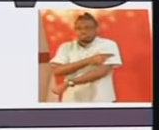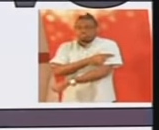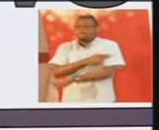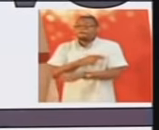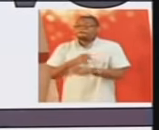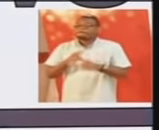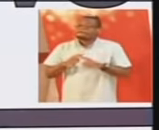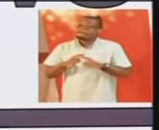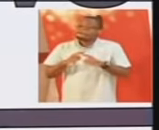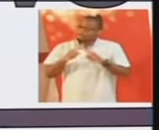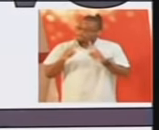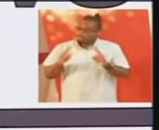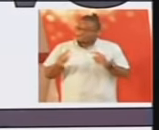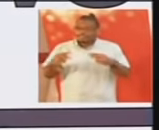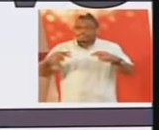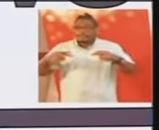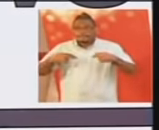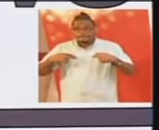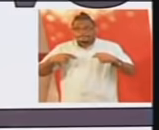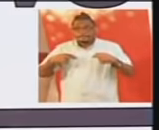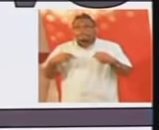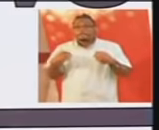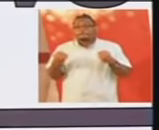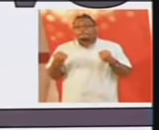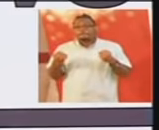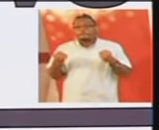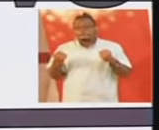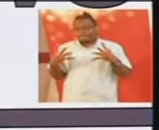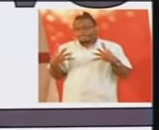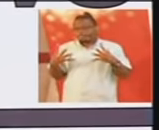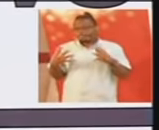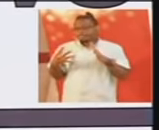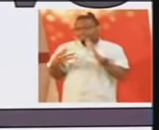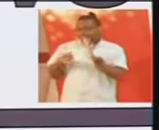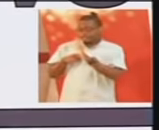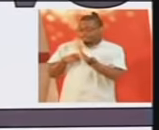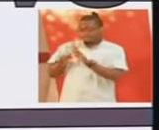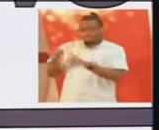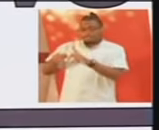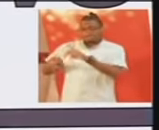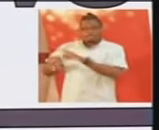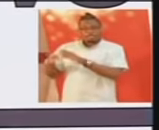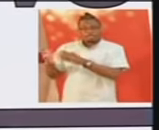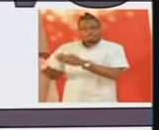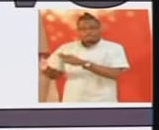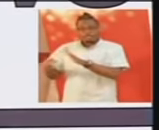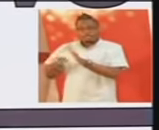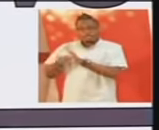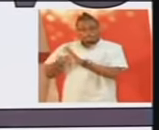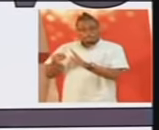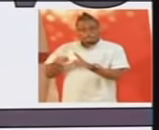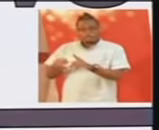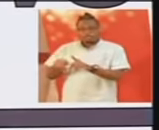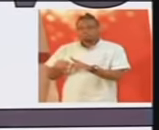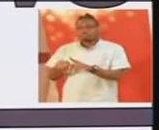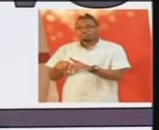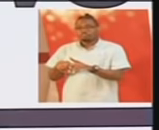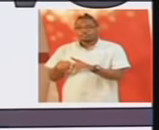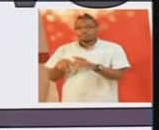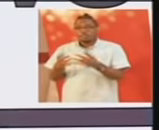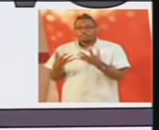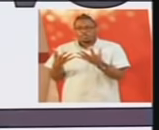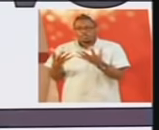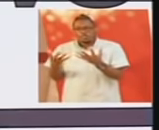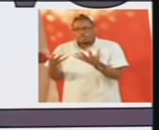equally industrious negative elements in our society, determined to allow this virus to